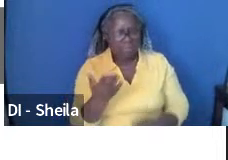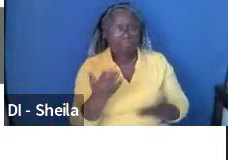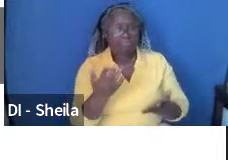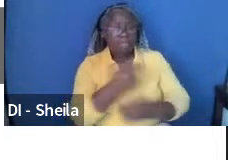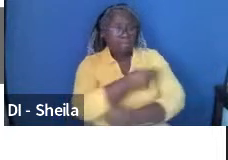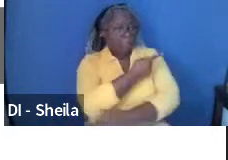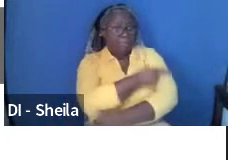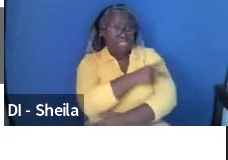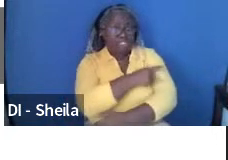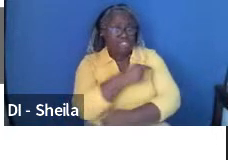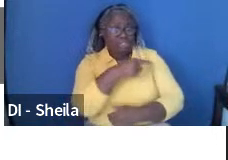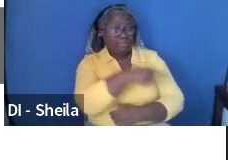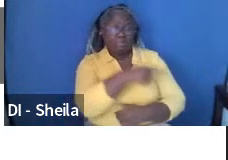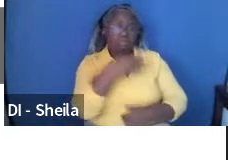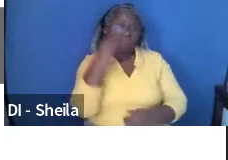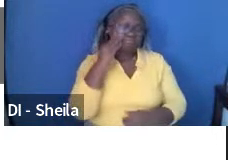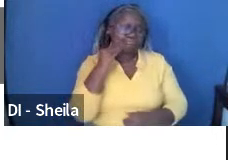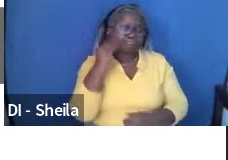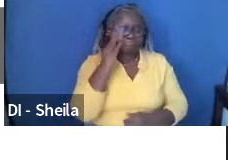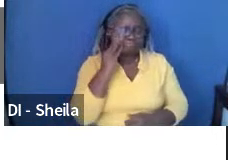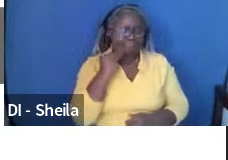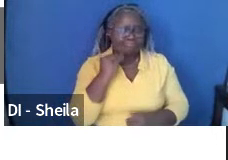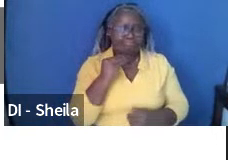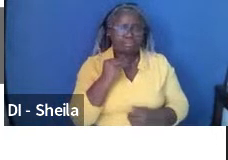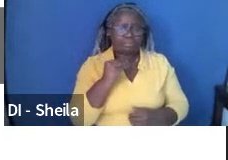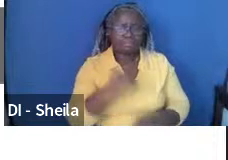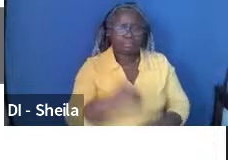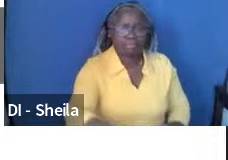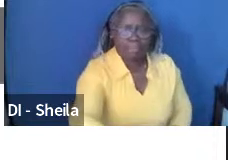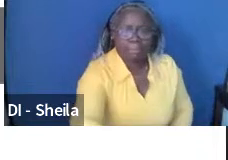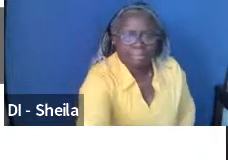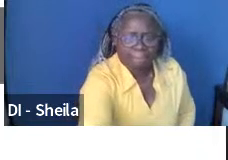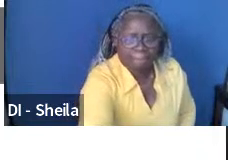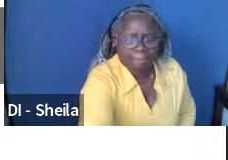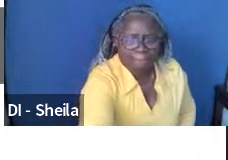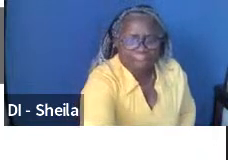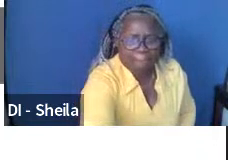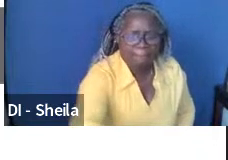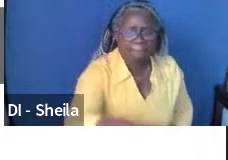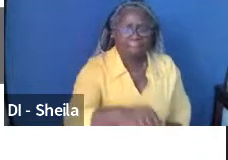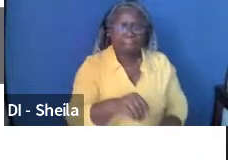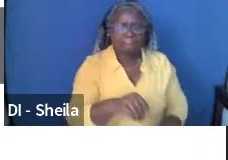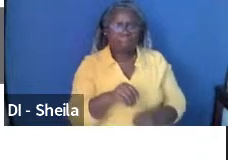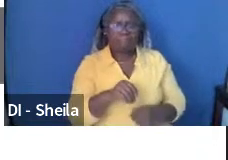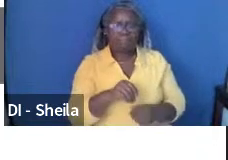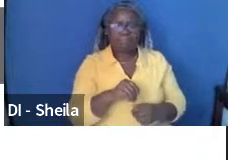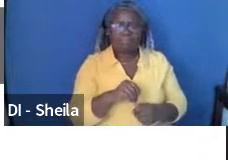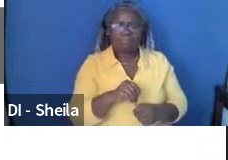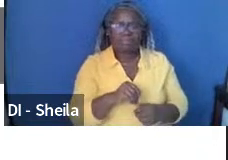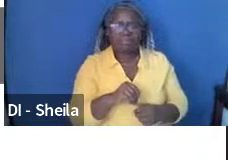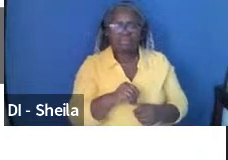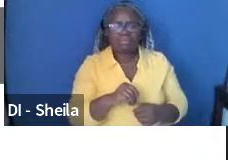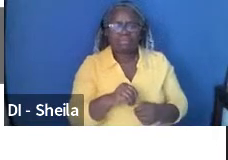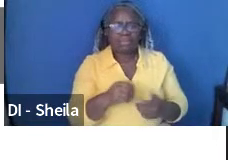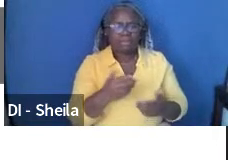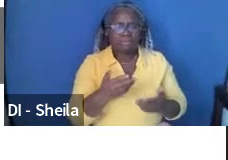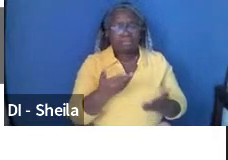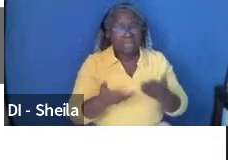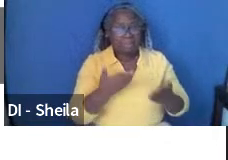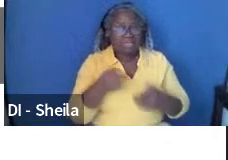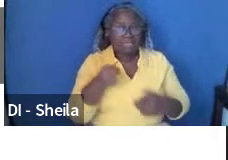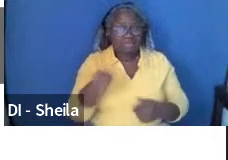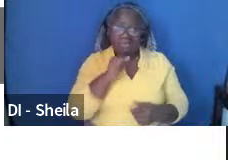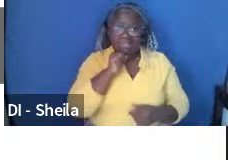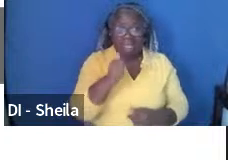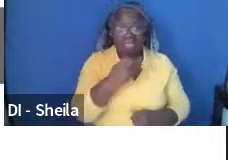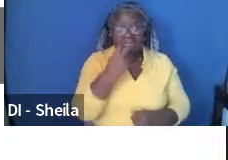may have speech communication issues. In other cases, they may simply not speak English. English may be a